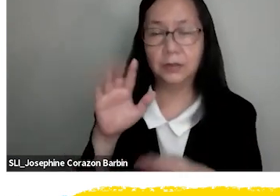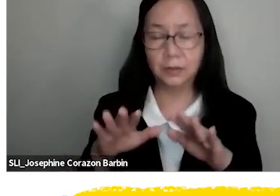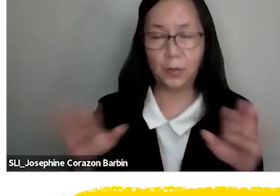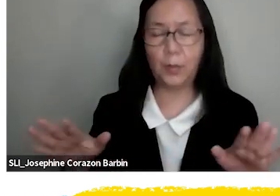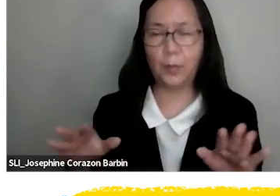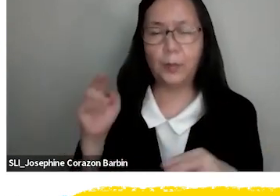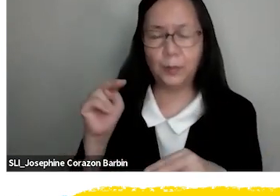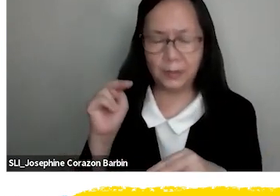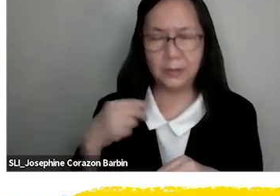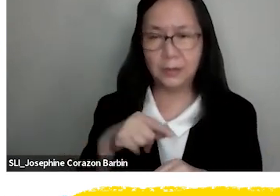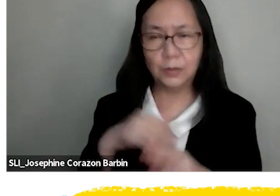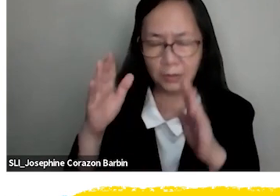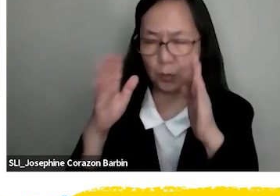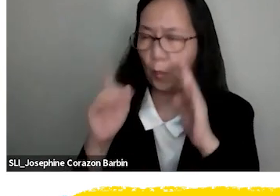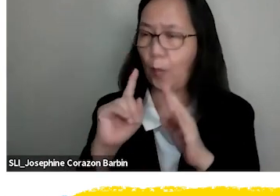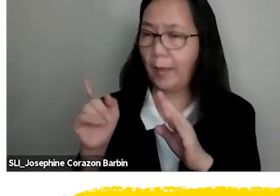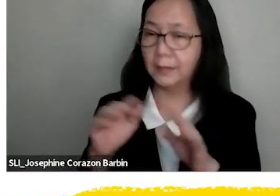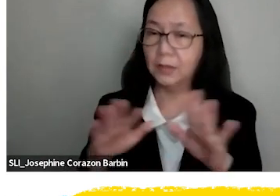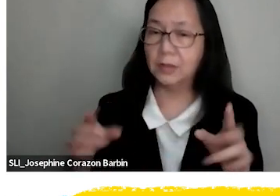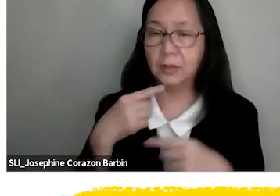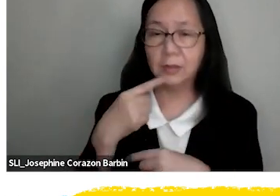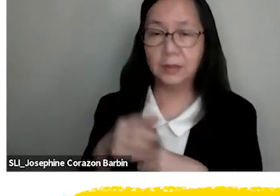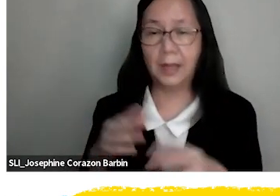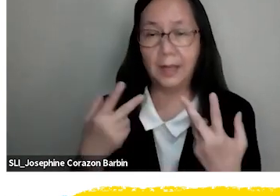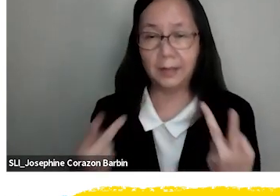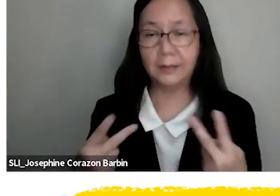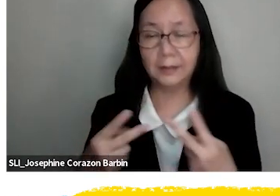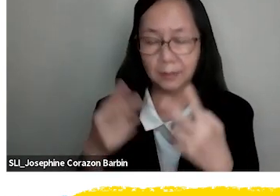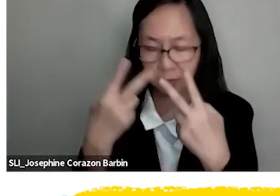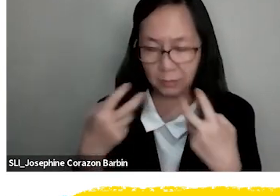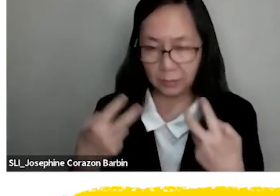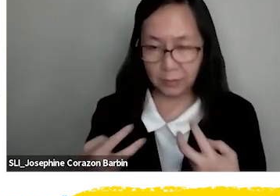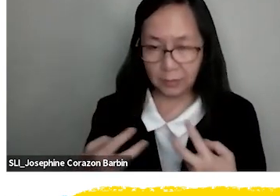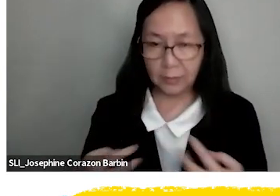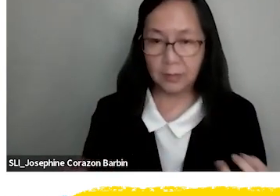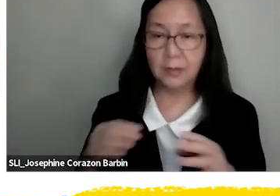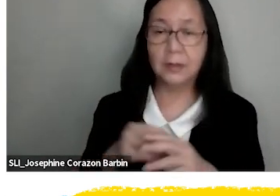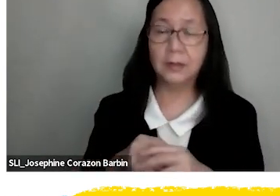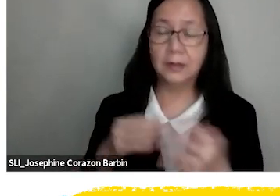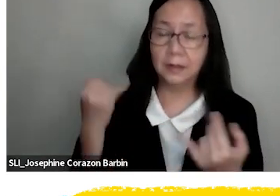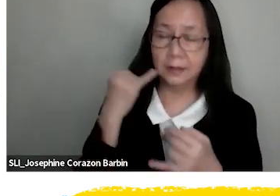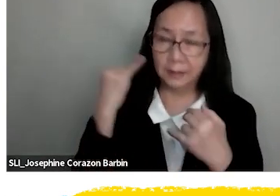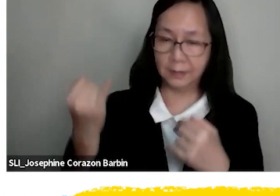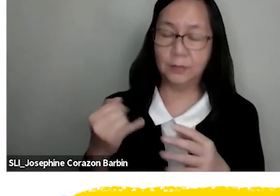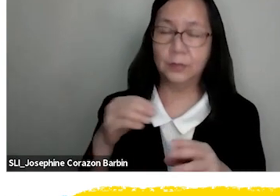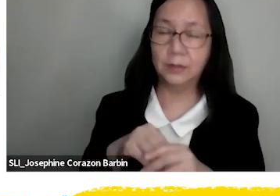children have to say. And we have to contemplate their input, their